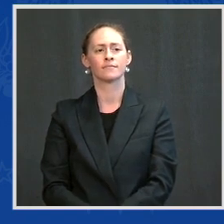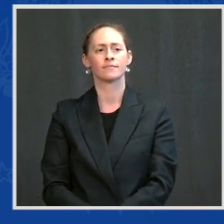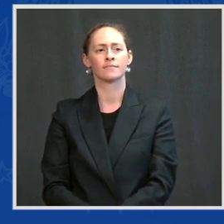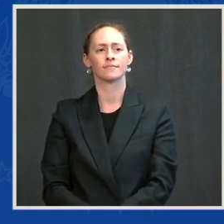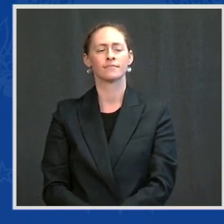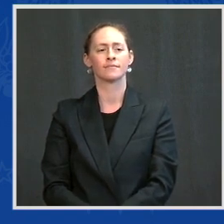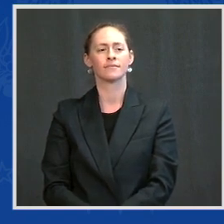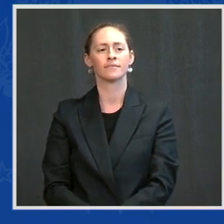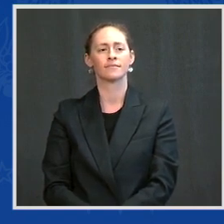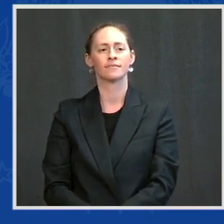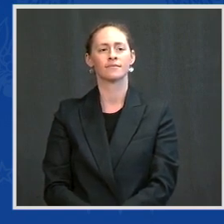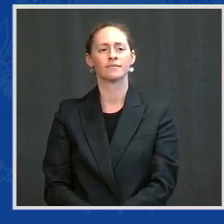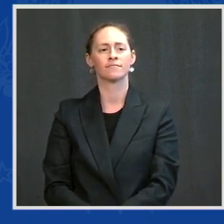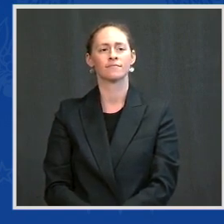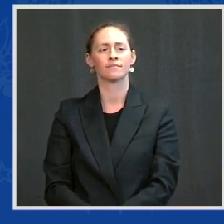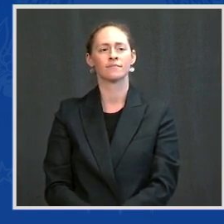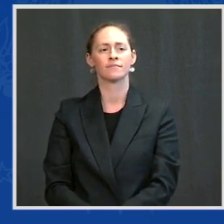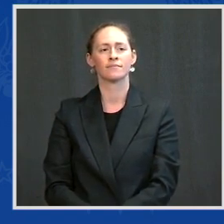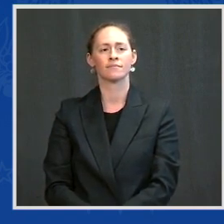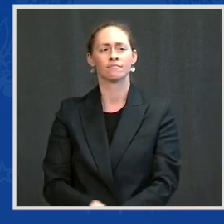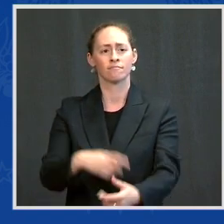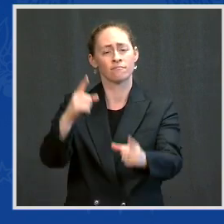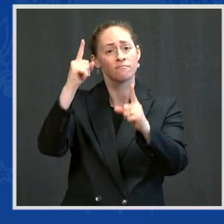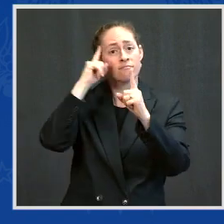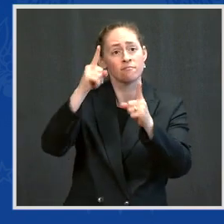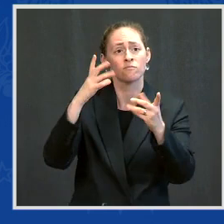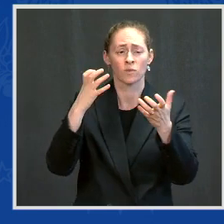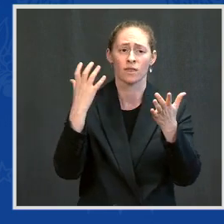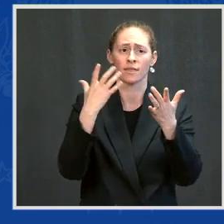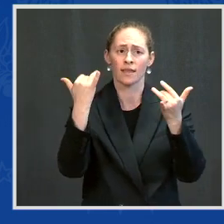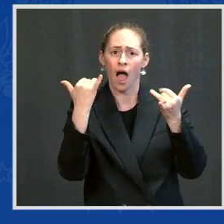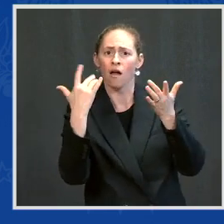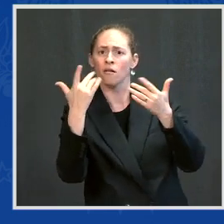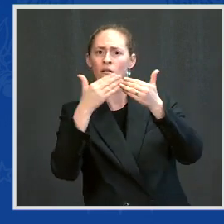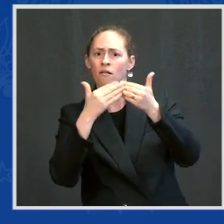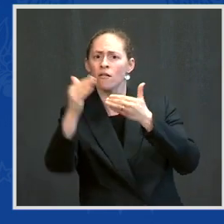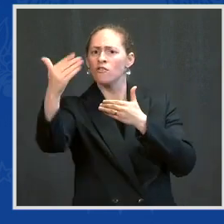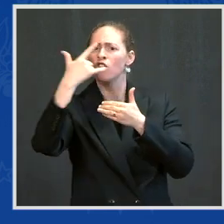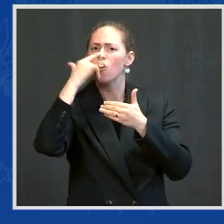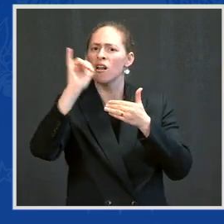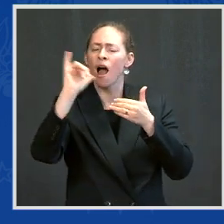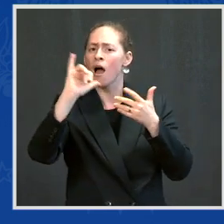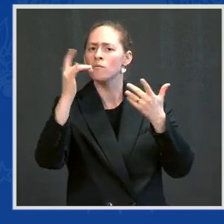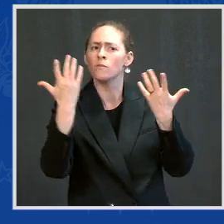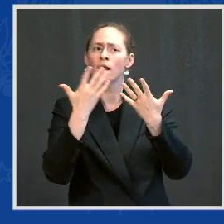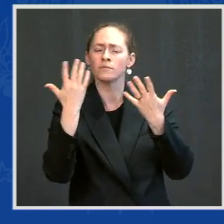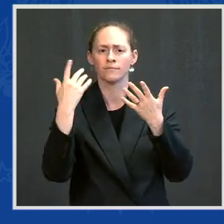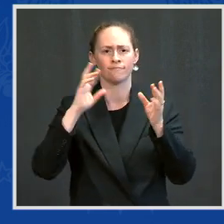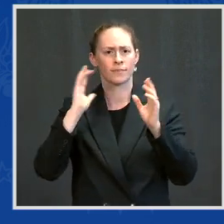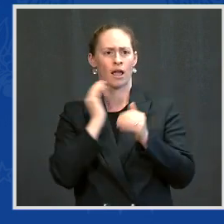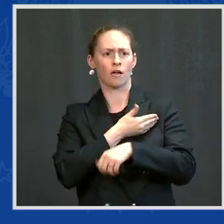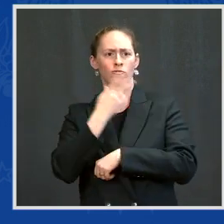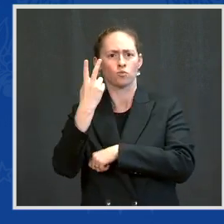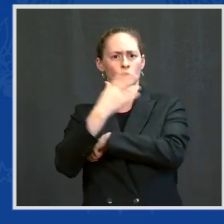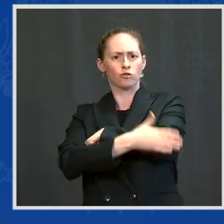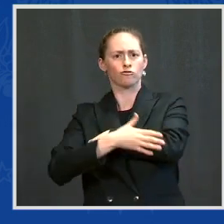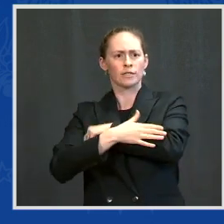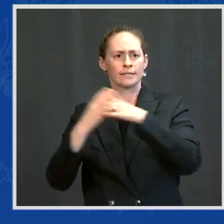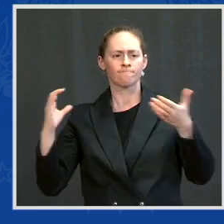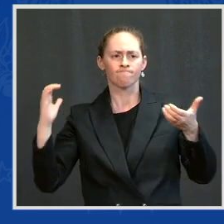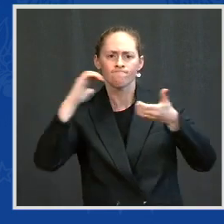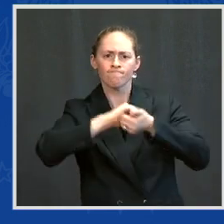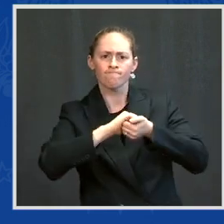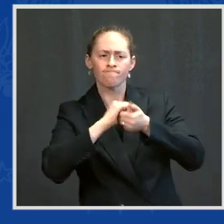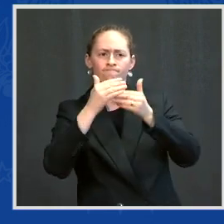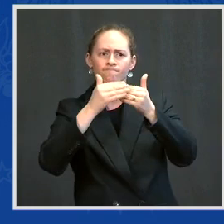era. President Biden has extended such warm hospitality, and I express my deepest